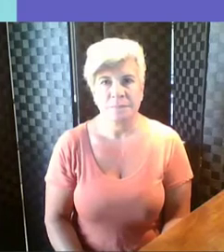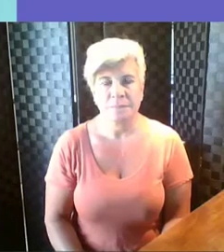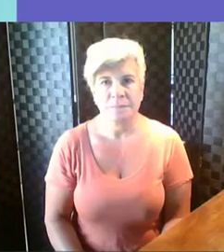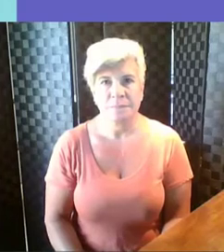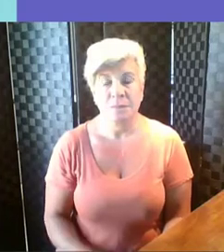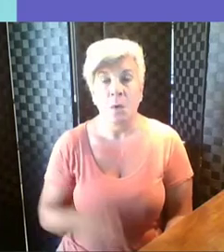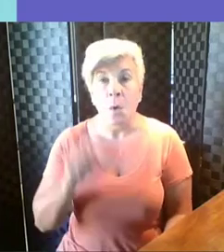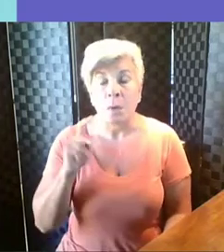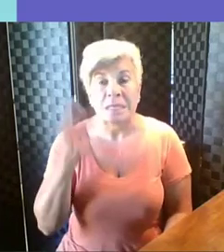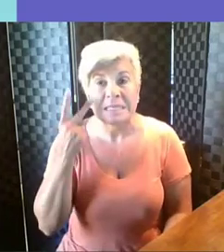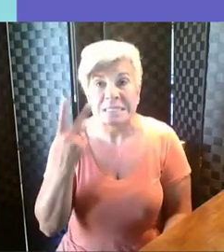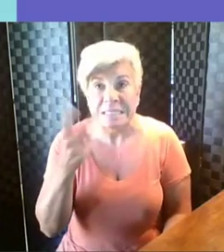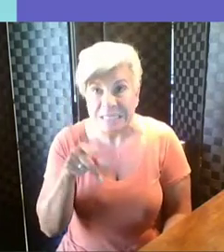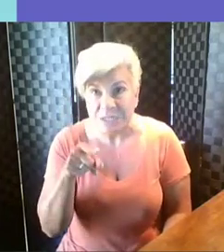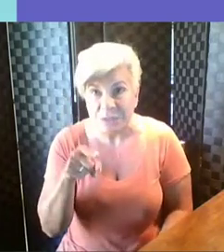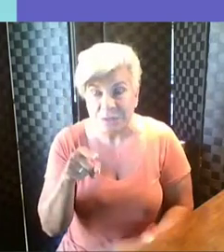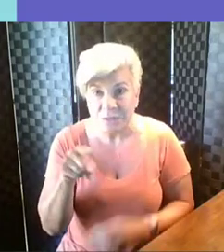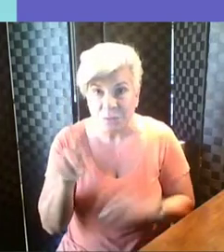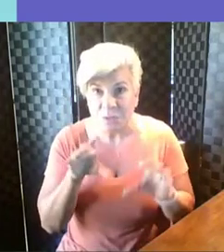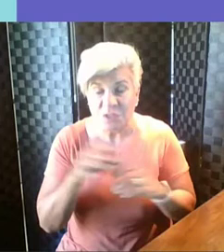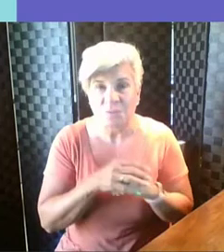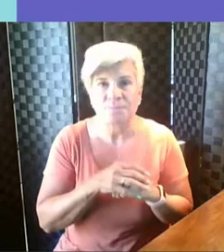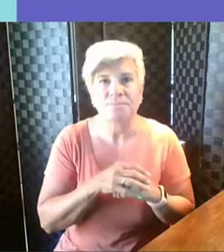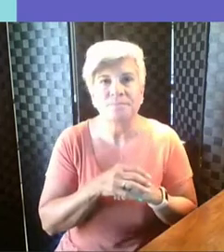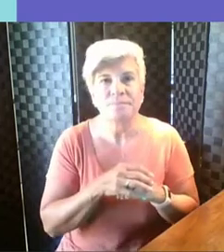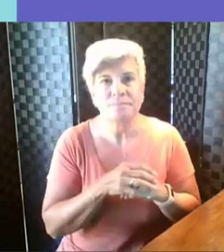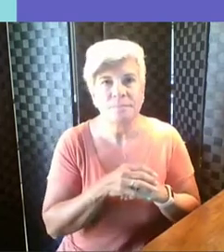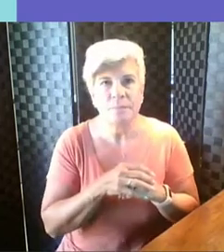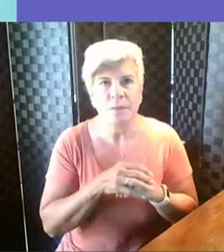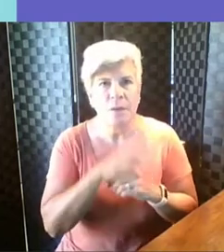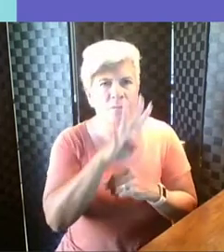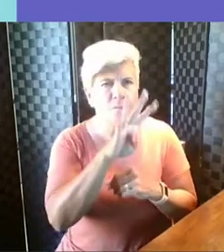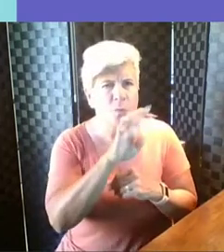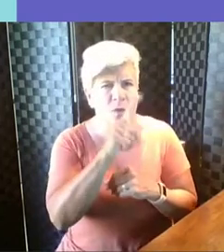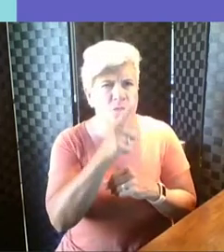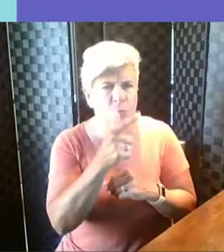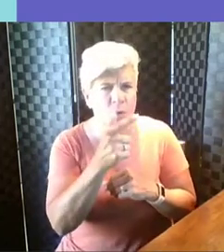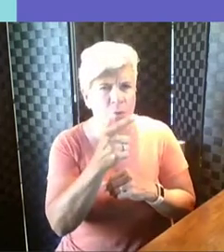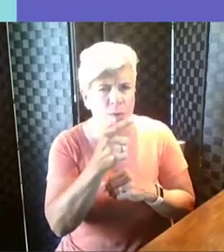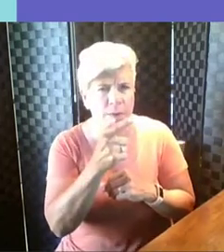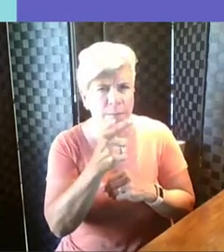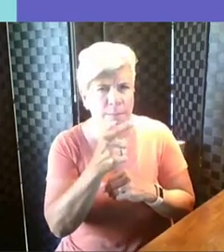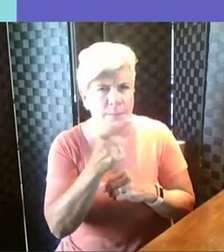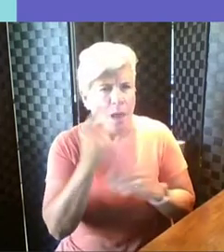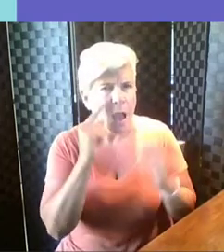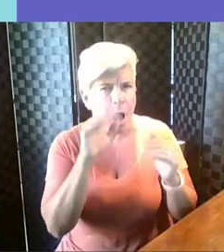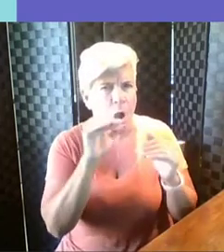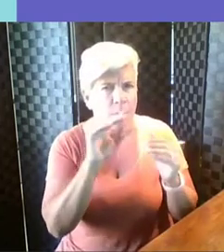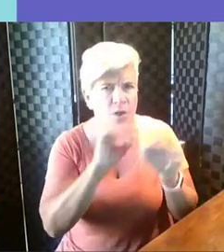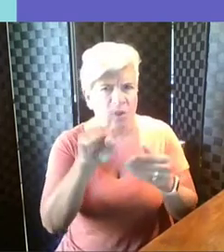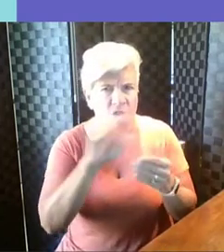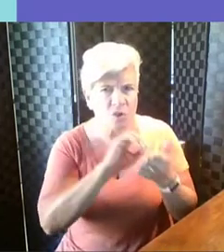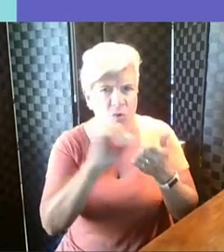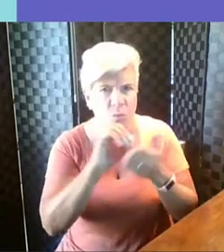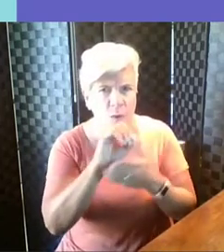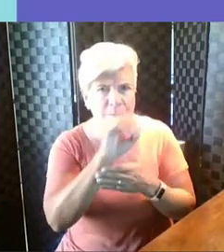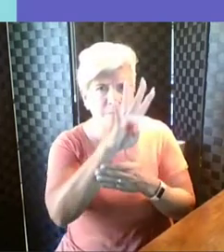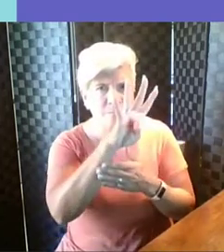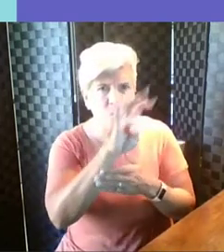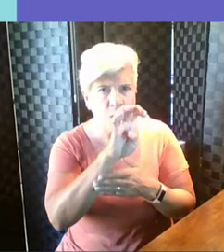Okay, let's see how you did. I'm looking at the number 421, and I'm hoping that you broke it apart